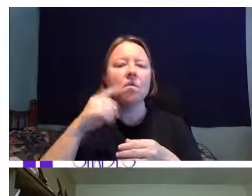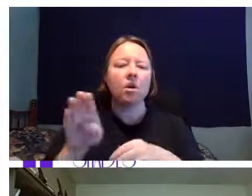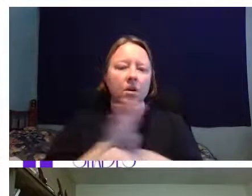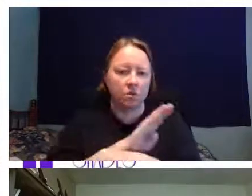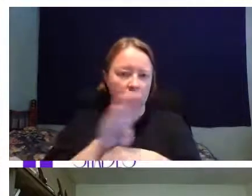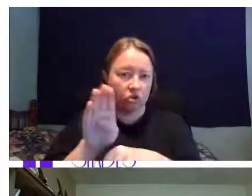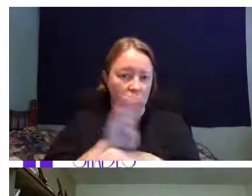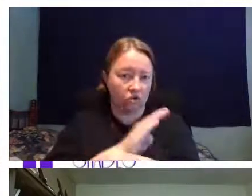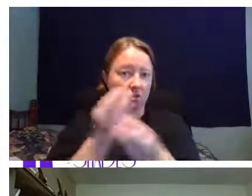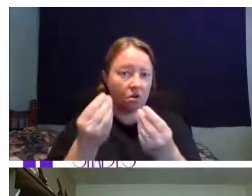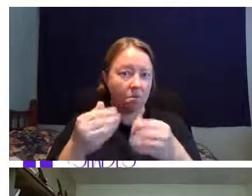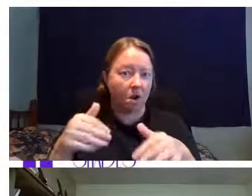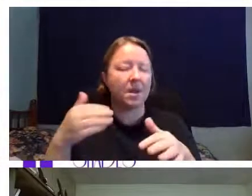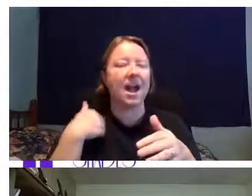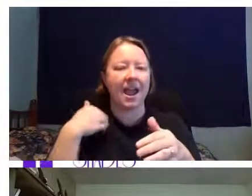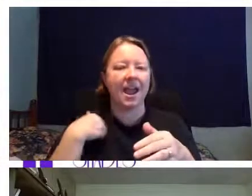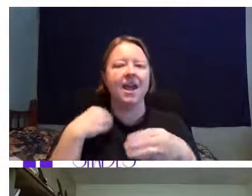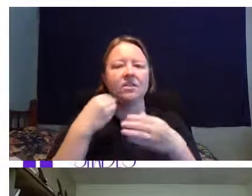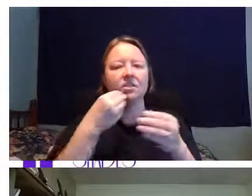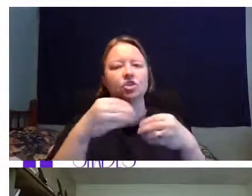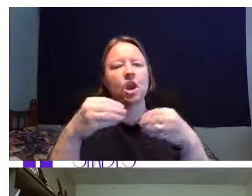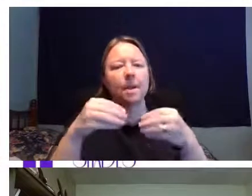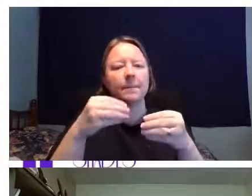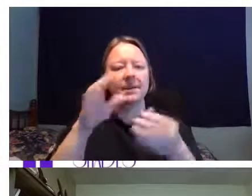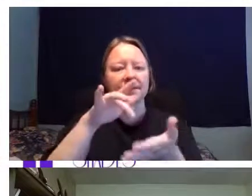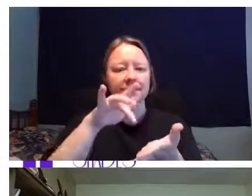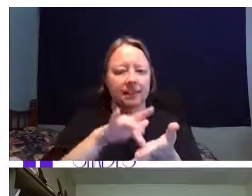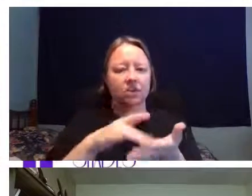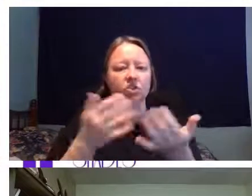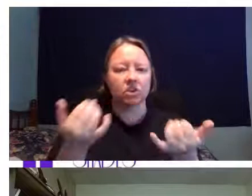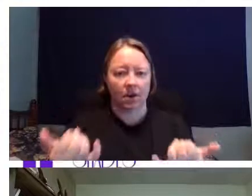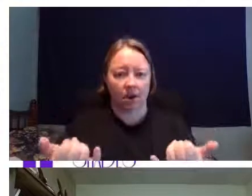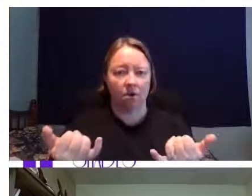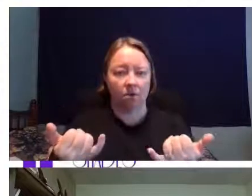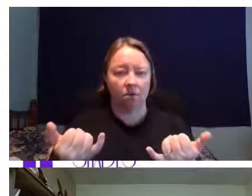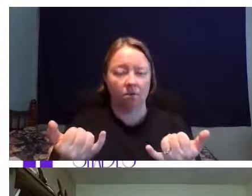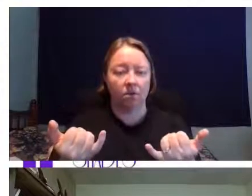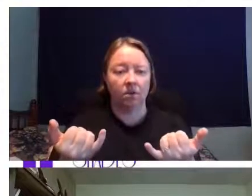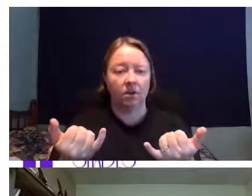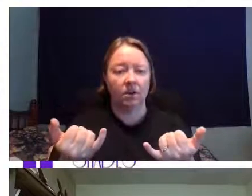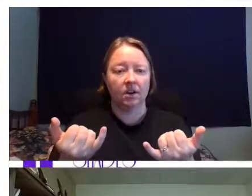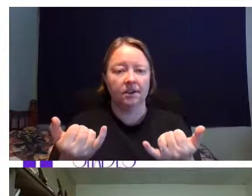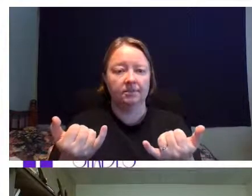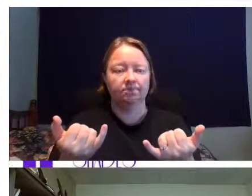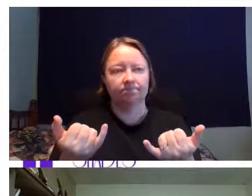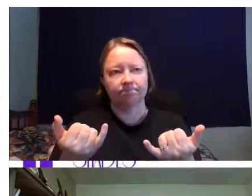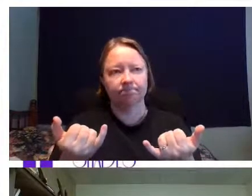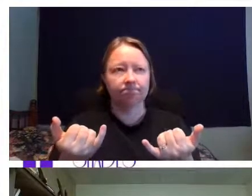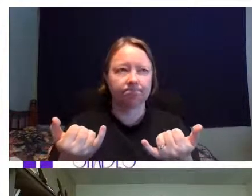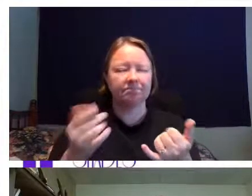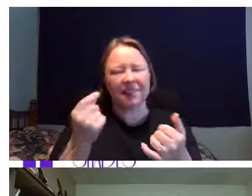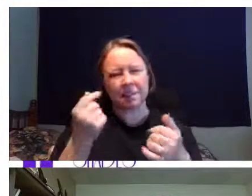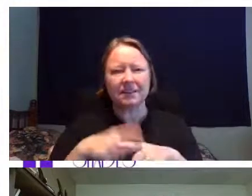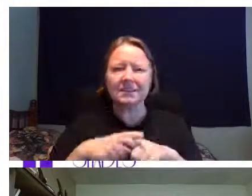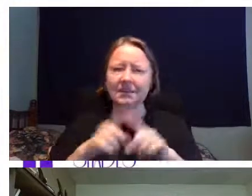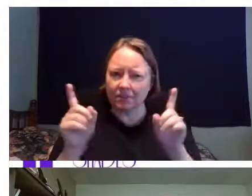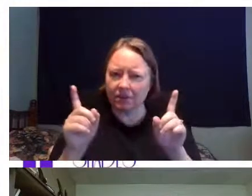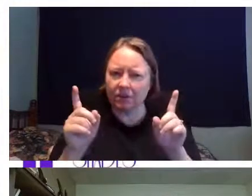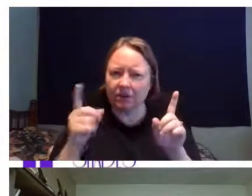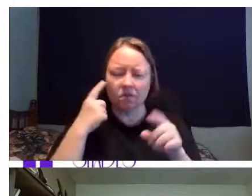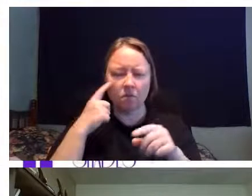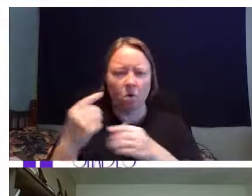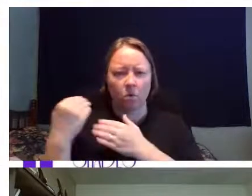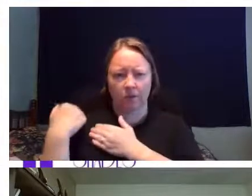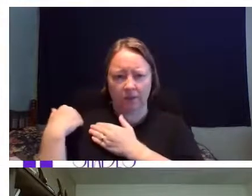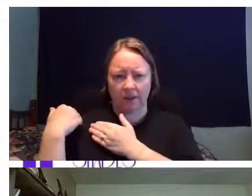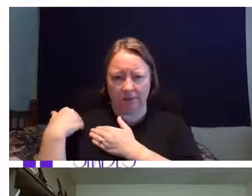I have retail shopping centers right now. And so it's a little bit different as far as